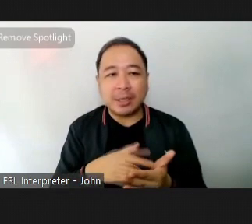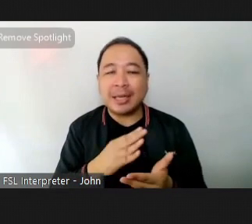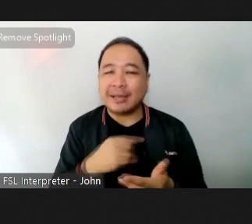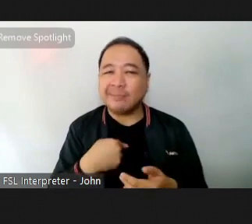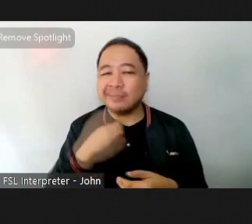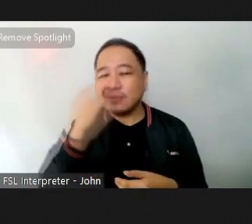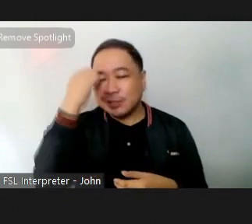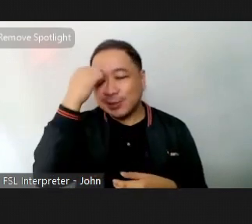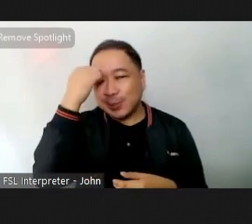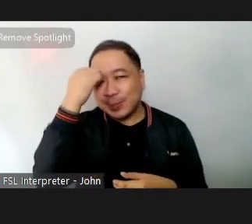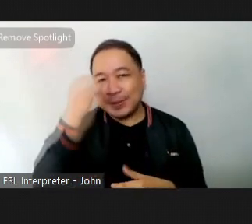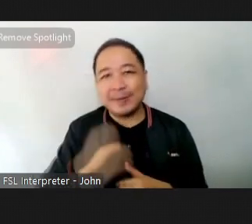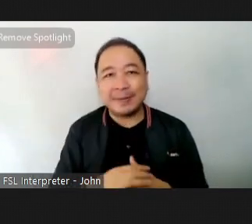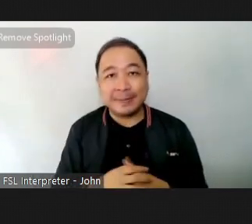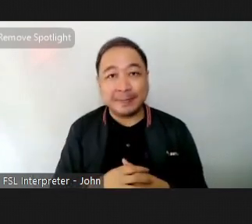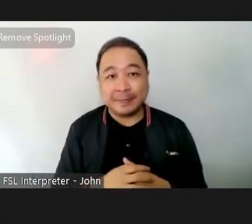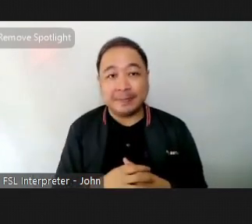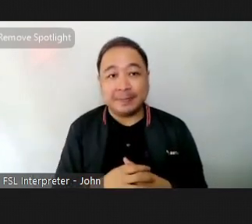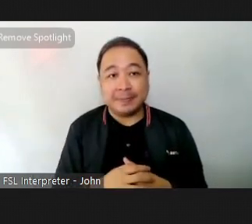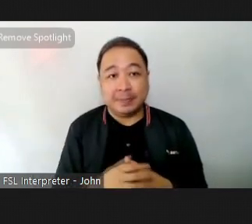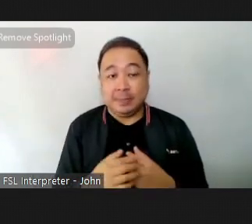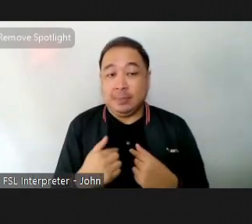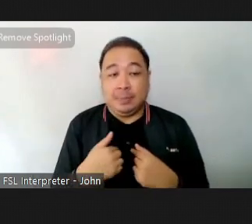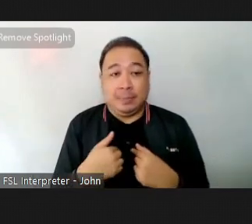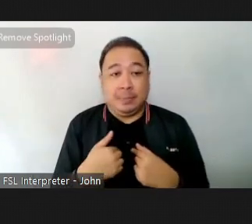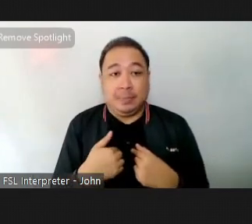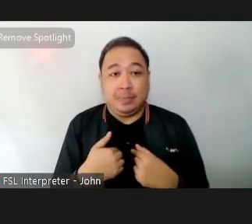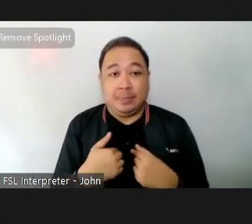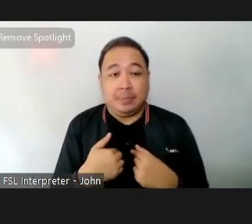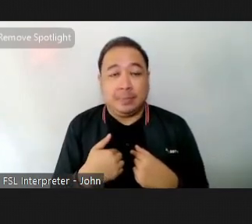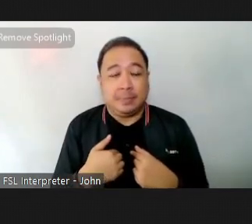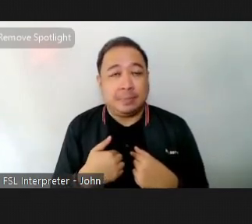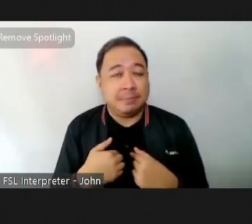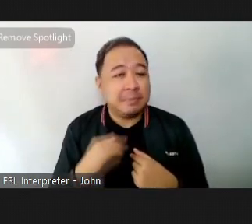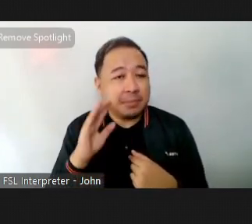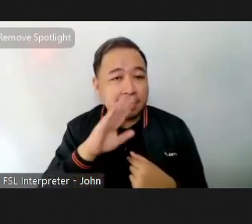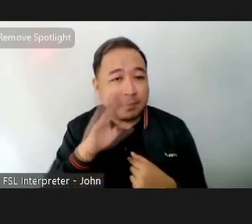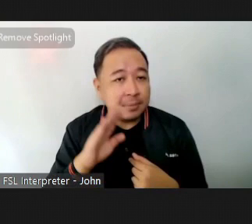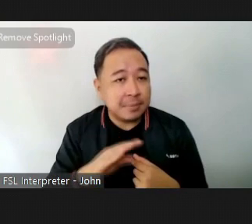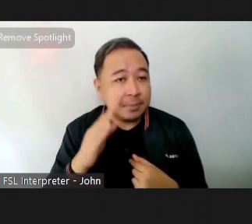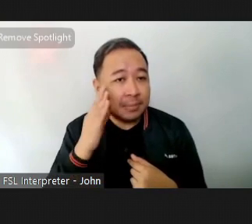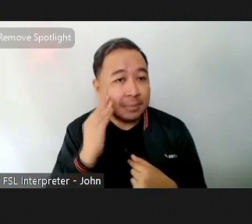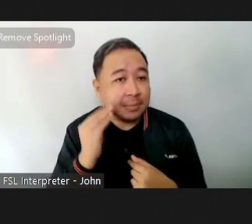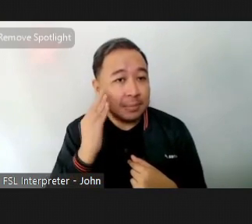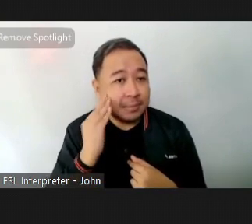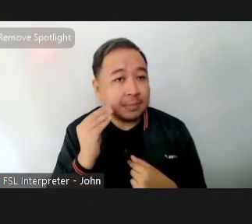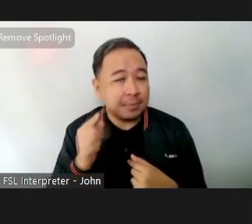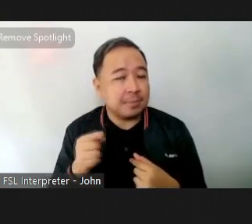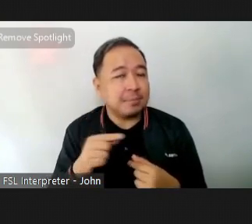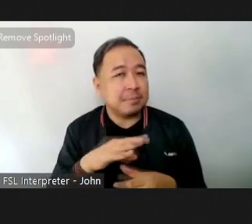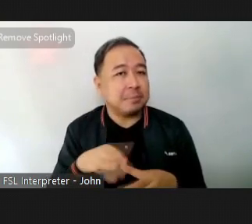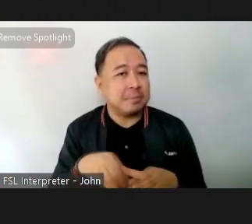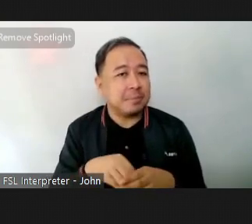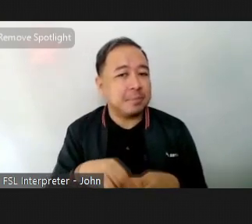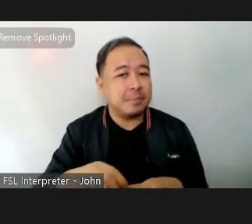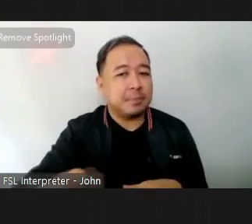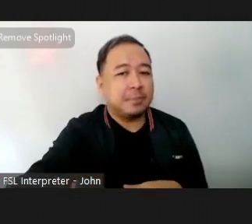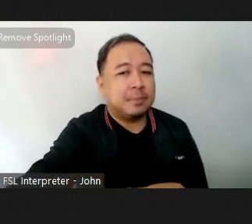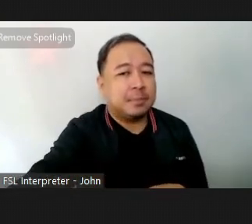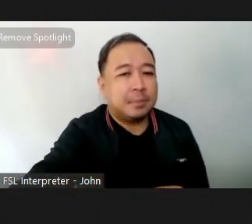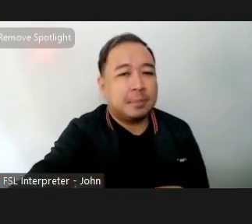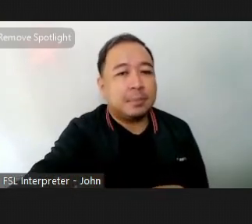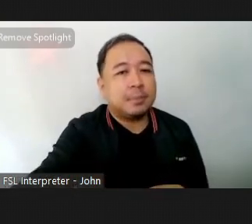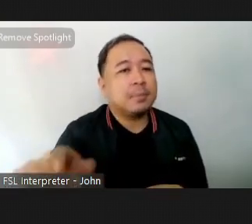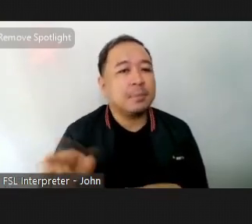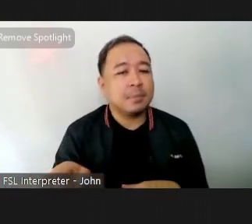stupid. I don't have a very good relationship with my parents. I was the rebellious one in the family. They're very